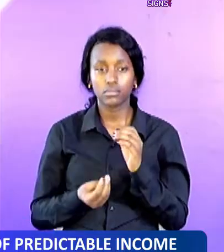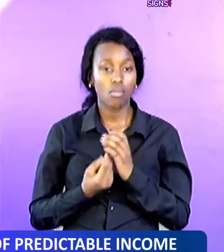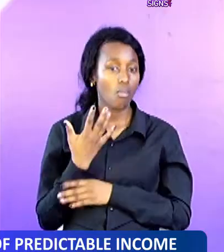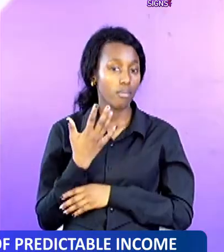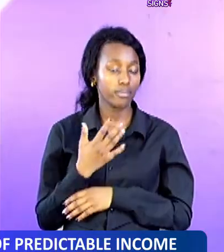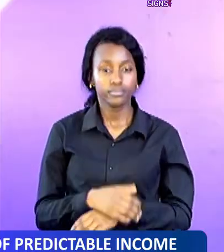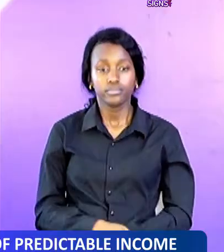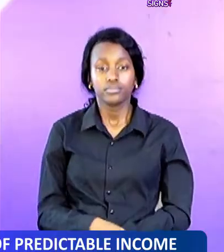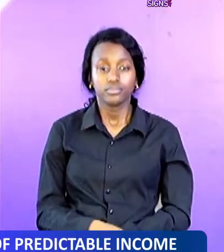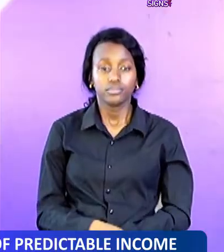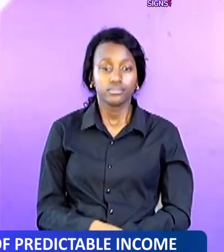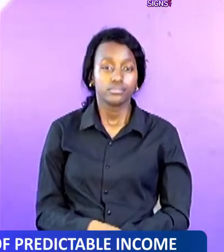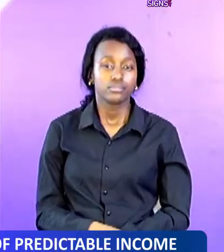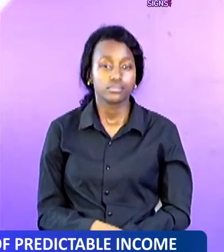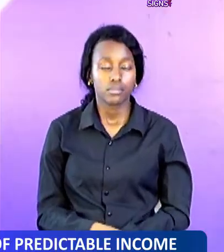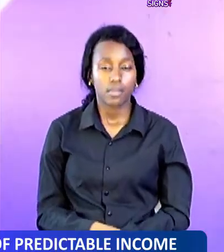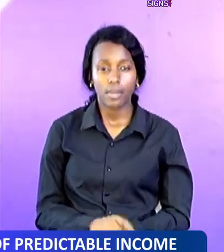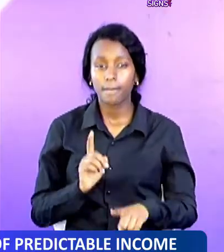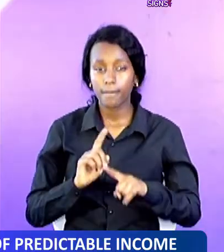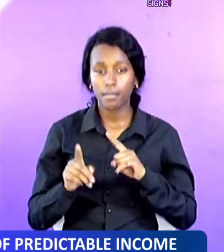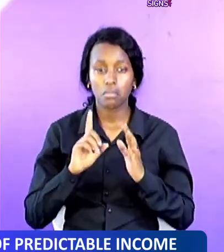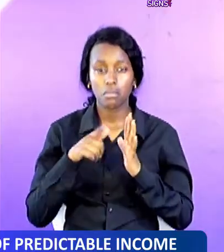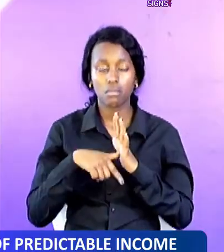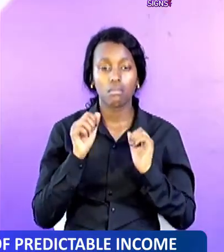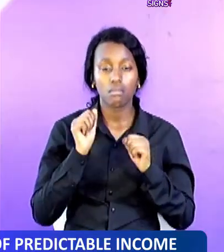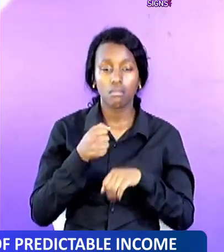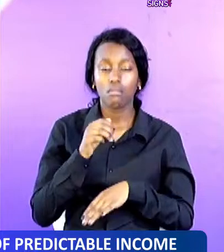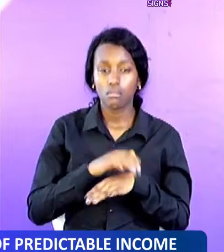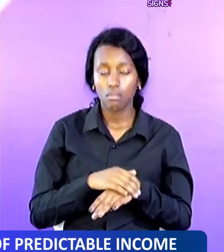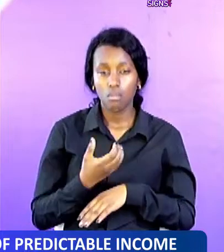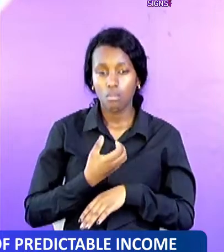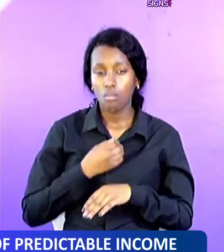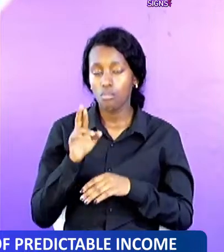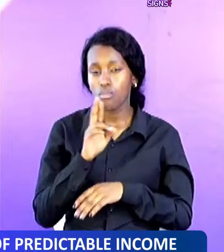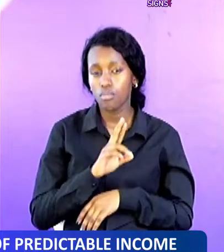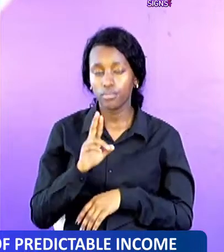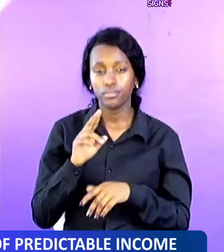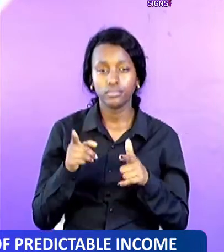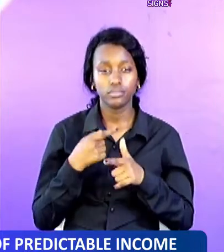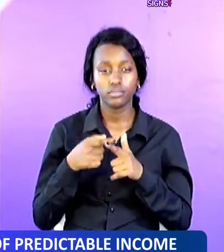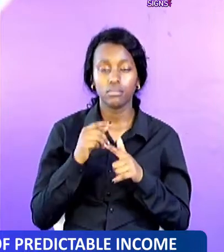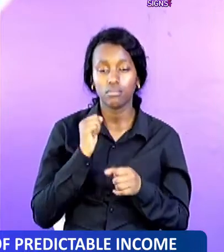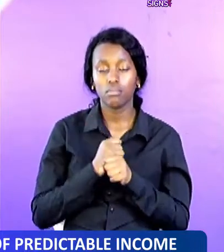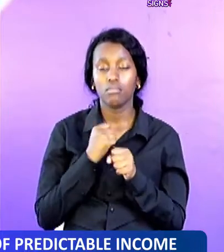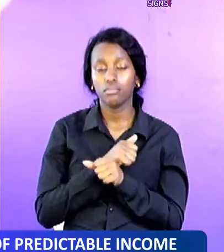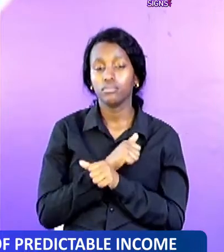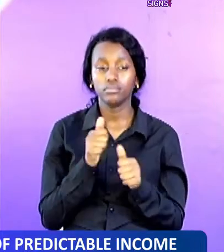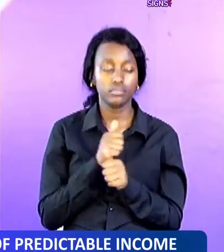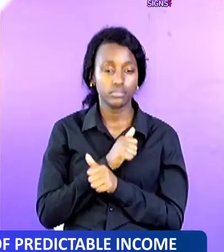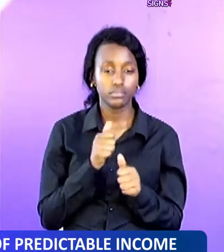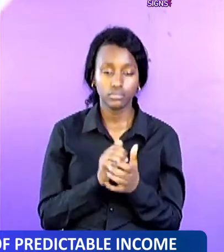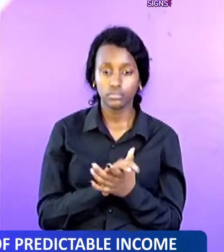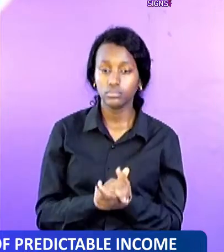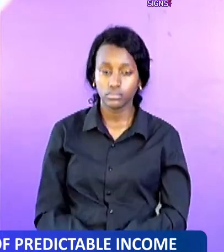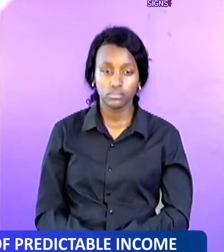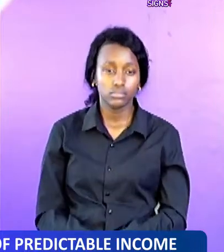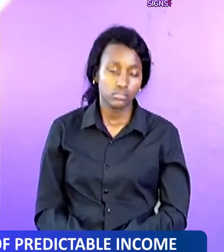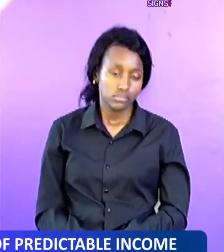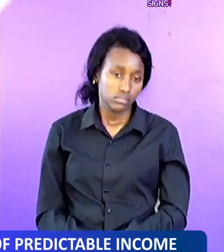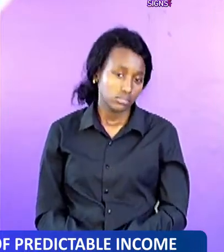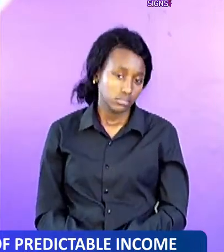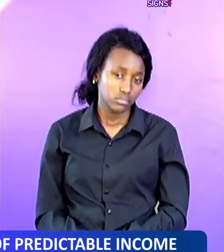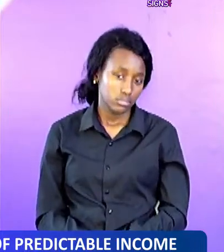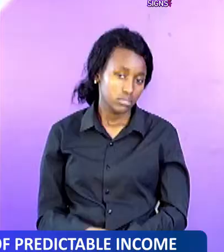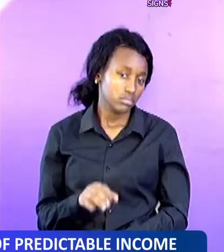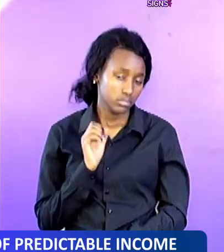own use, and typically that will be later on in life when you want a consistent flow of income. The problem is if you tie too